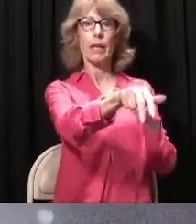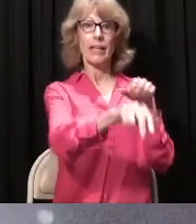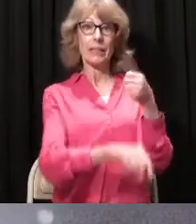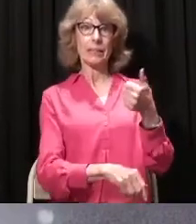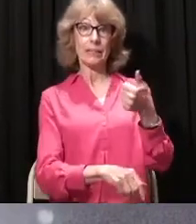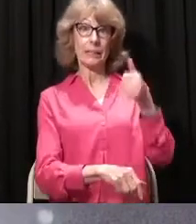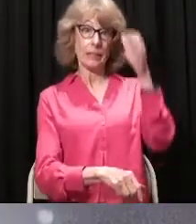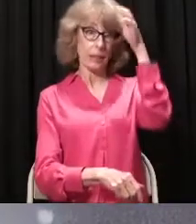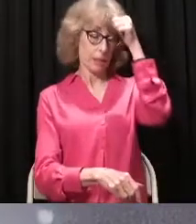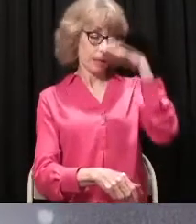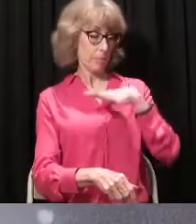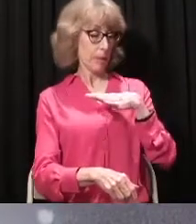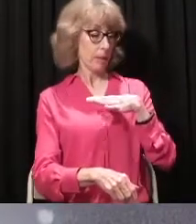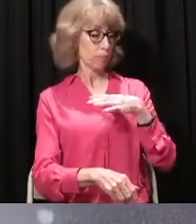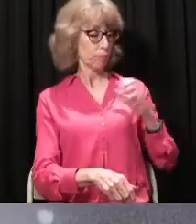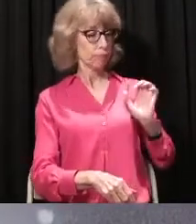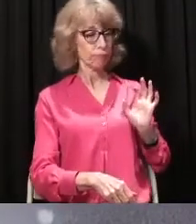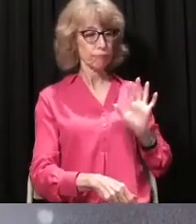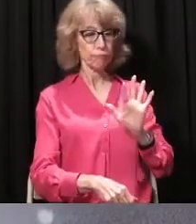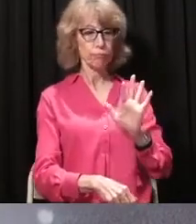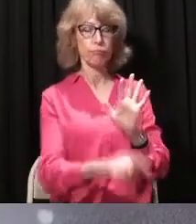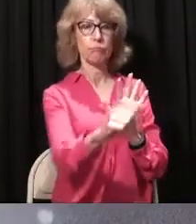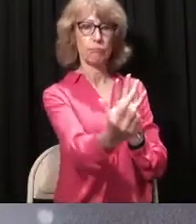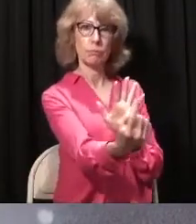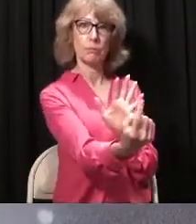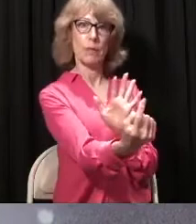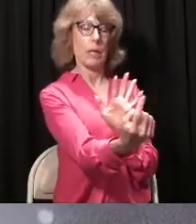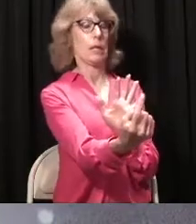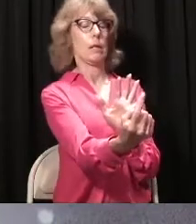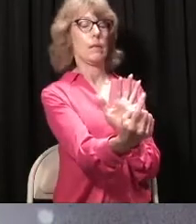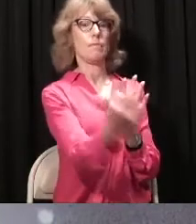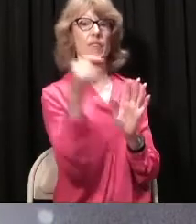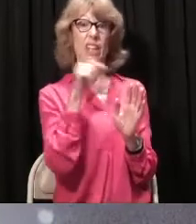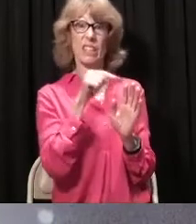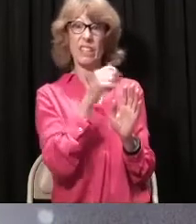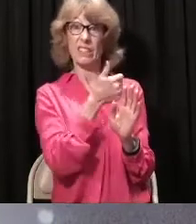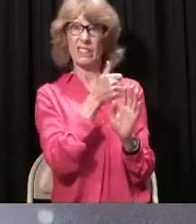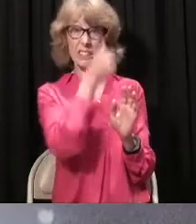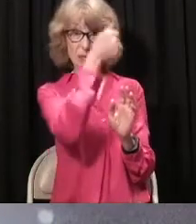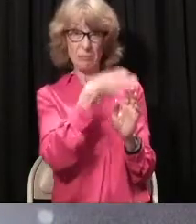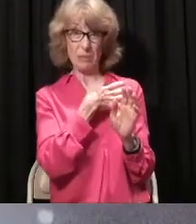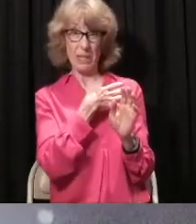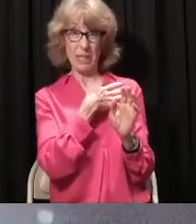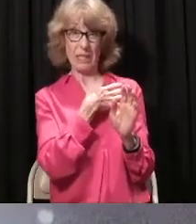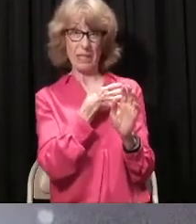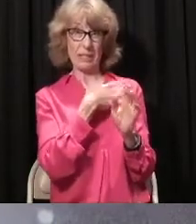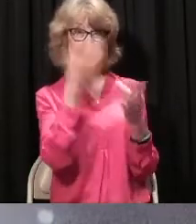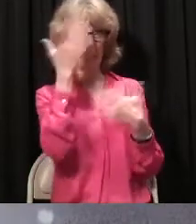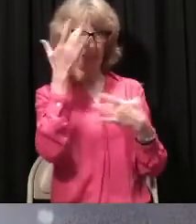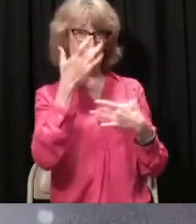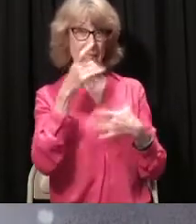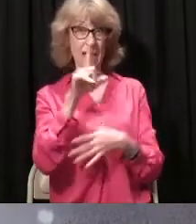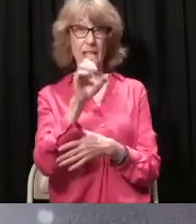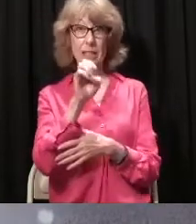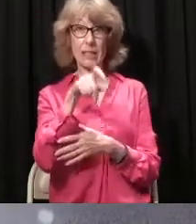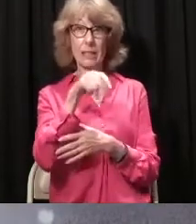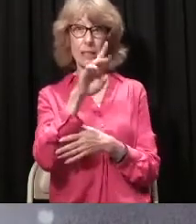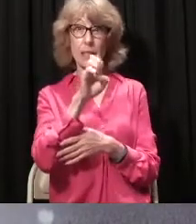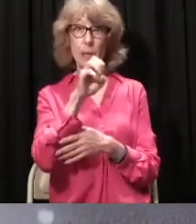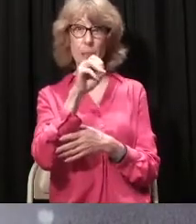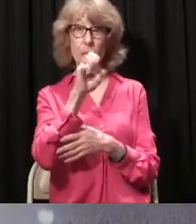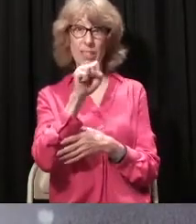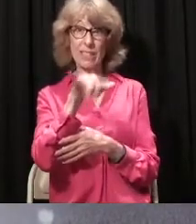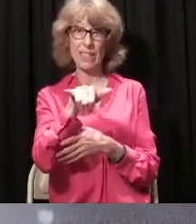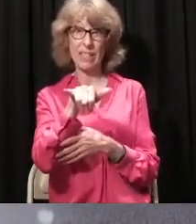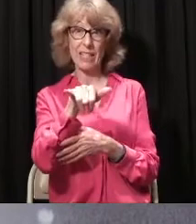him. Leprosy is this contagious skin disease. You get rashes everywhere. You get bumps all over your body. You had to walk around